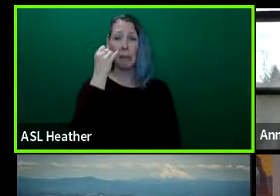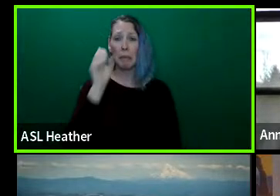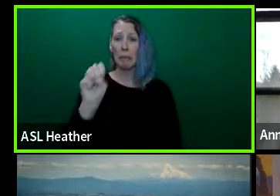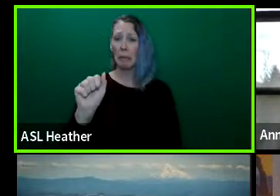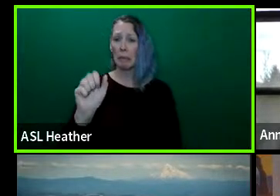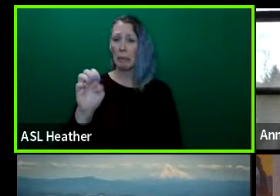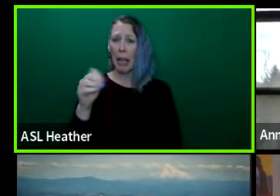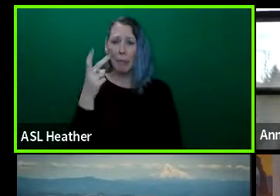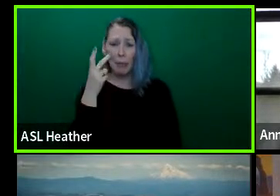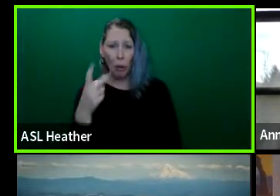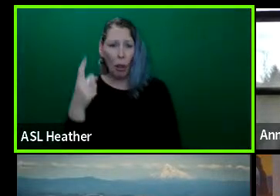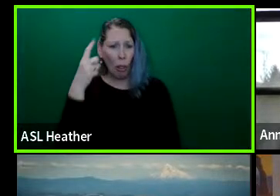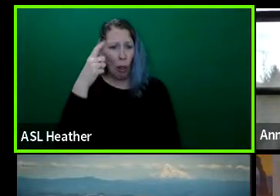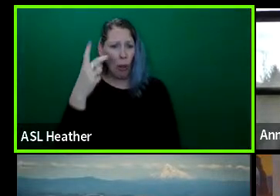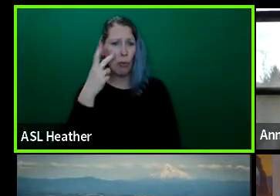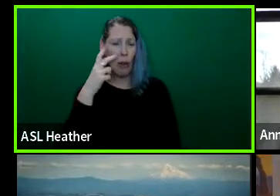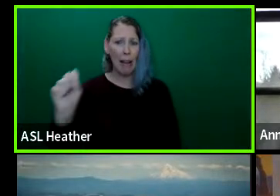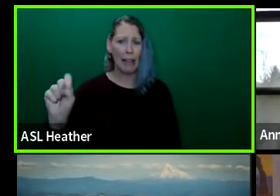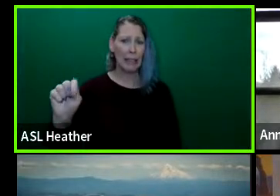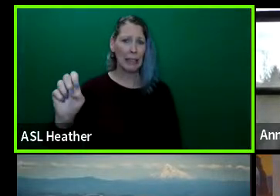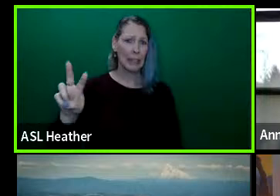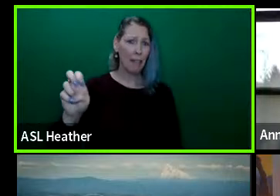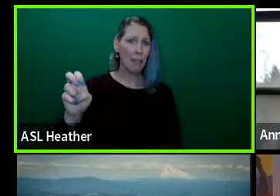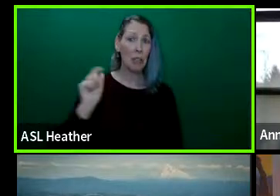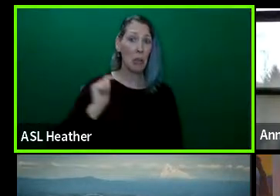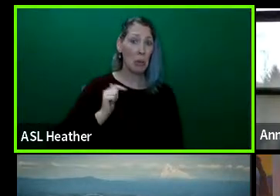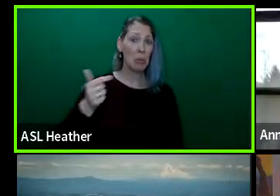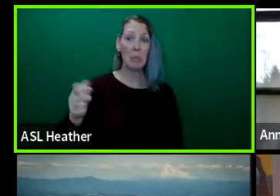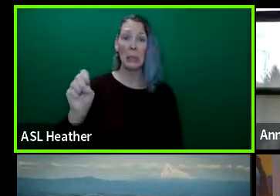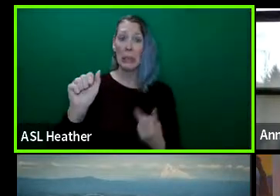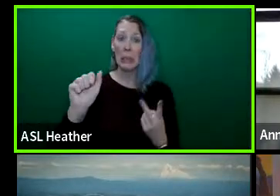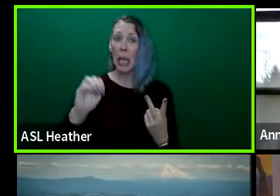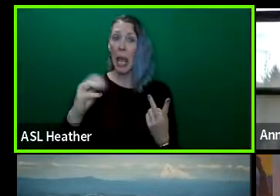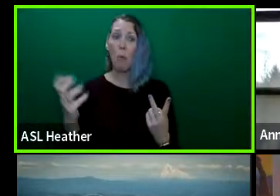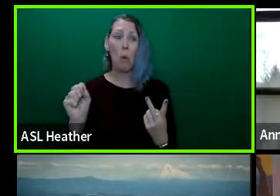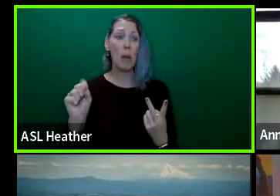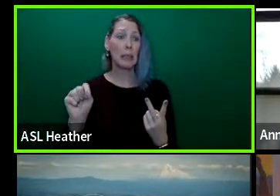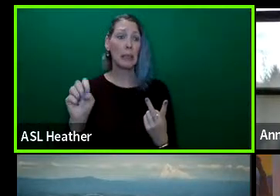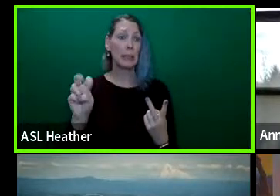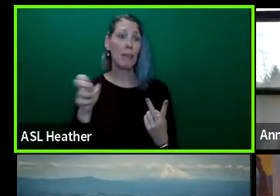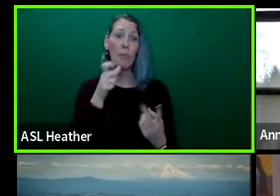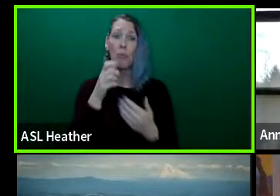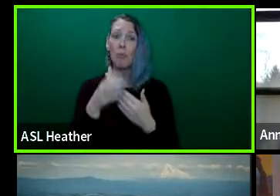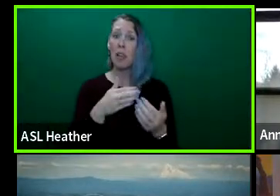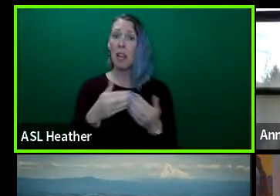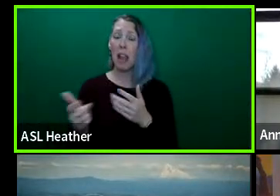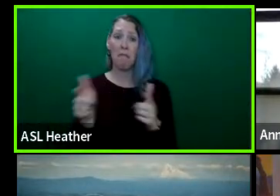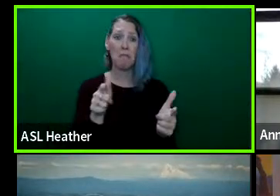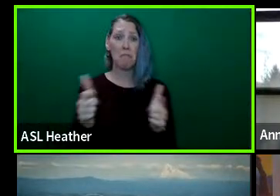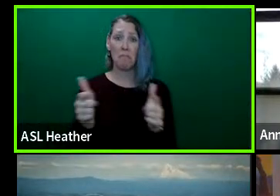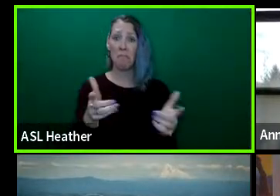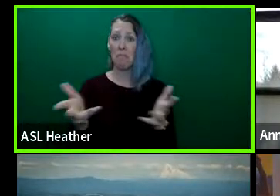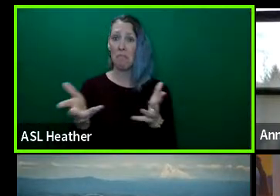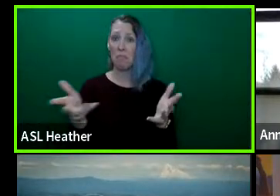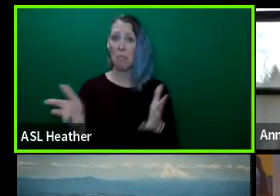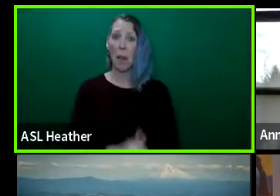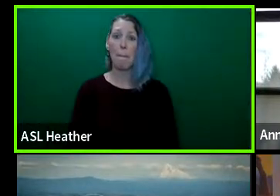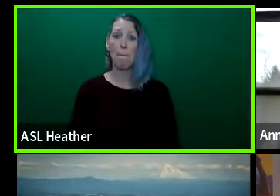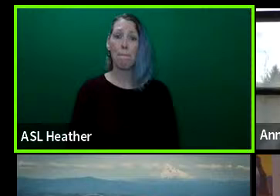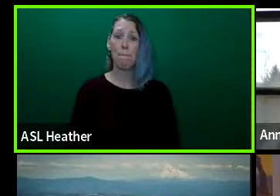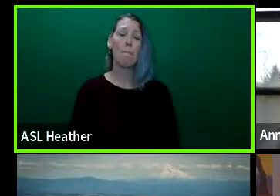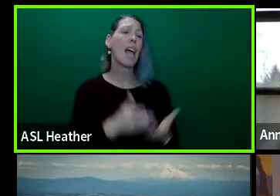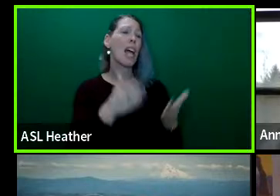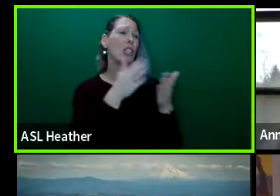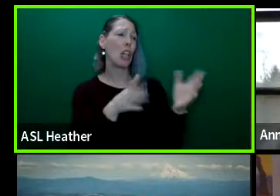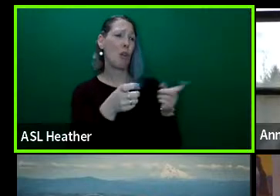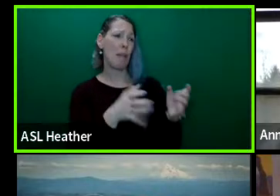thought I saw Steve, so I would turn it over to Sam or Steve, whoever wants to go next. The general manager had to